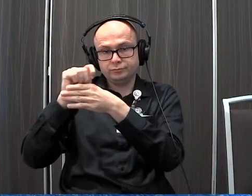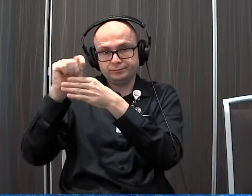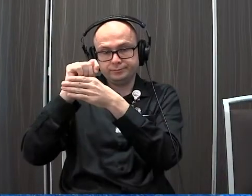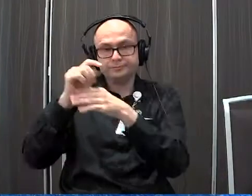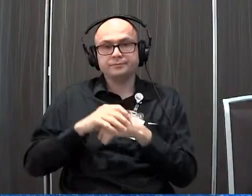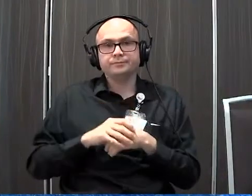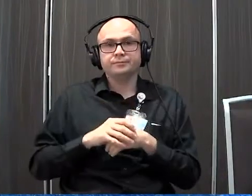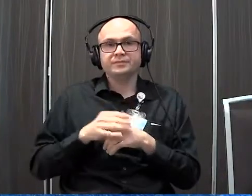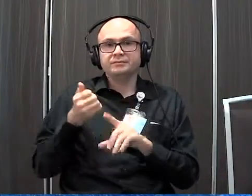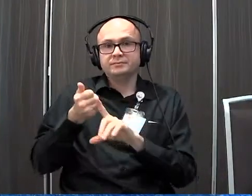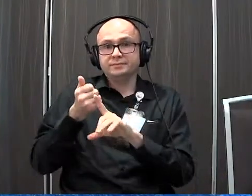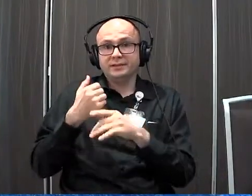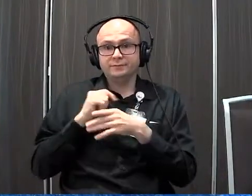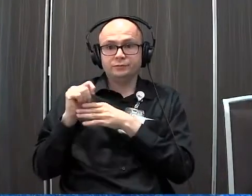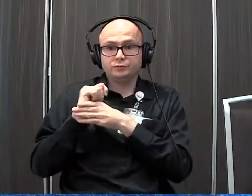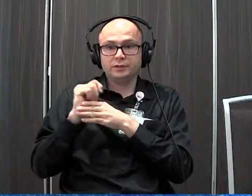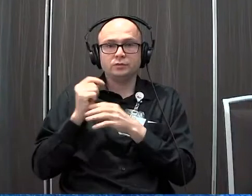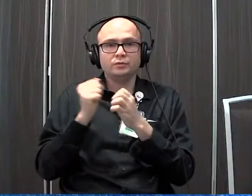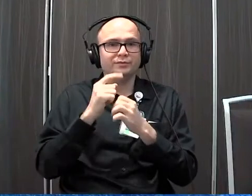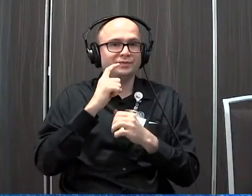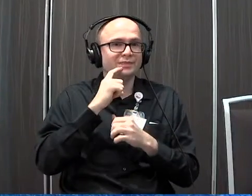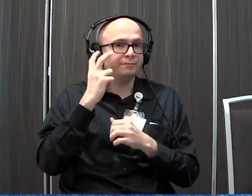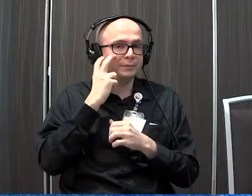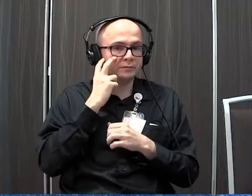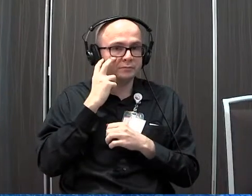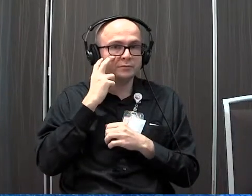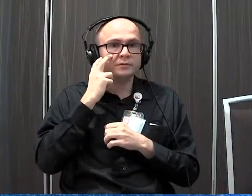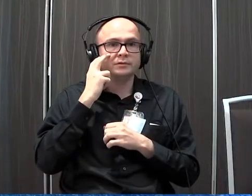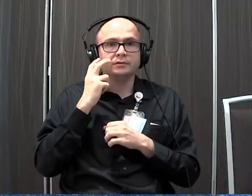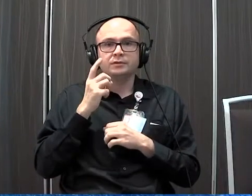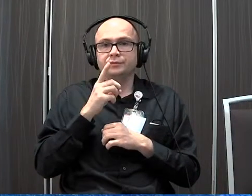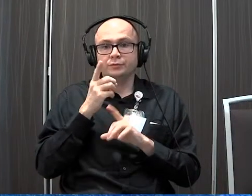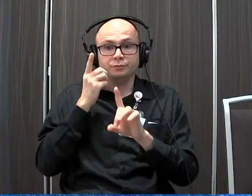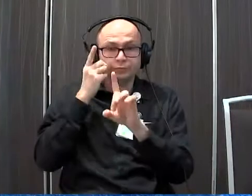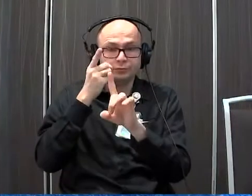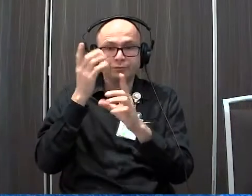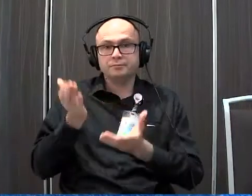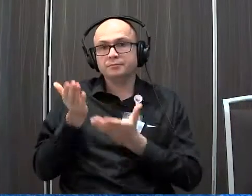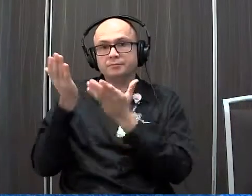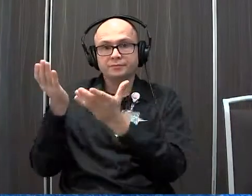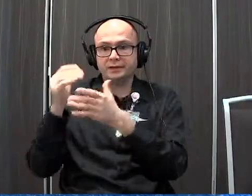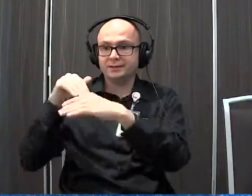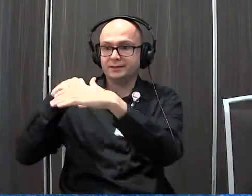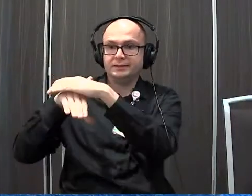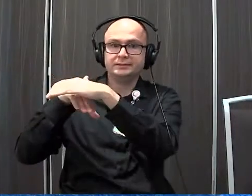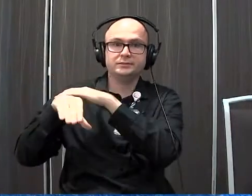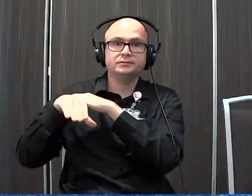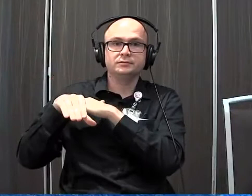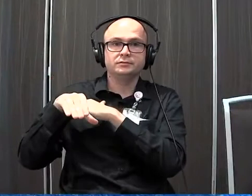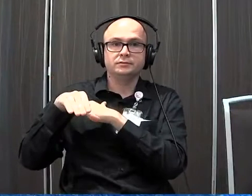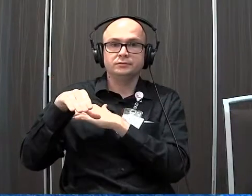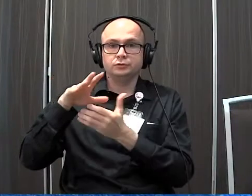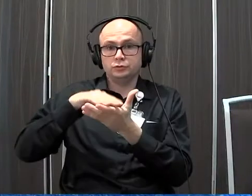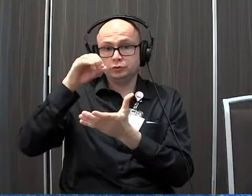who receive training in deafblindness, and the purpose of them is to provide access to students who